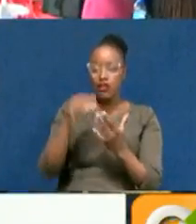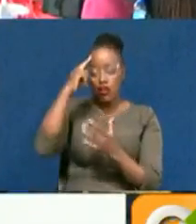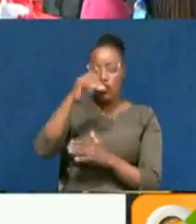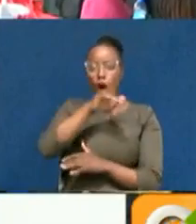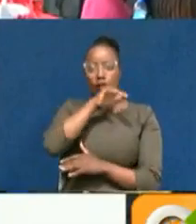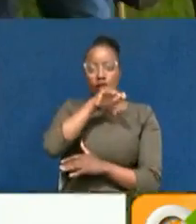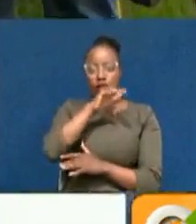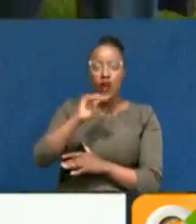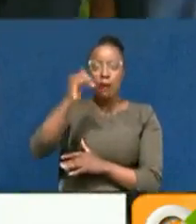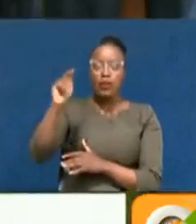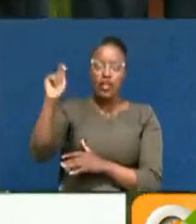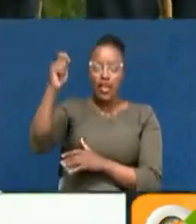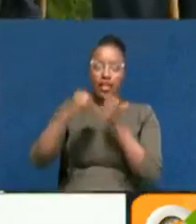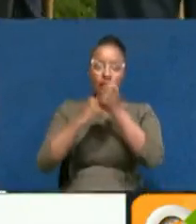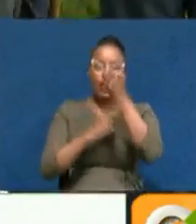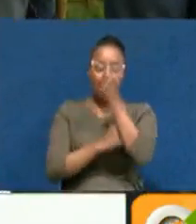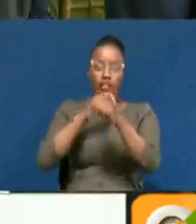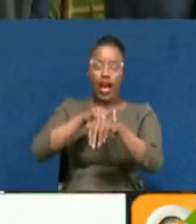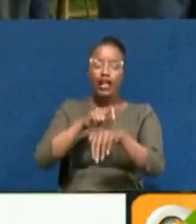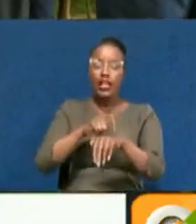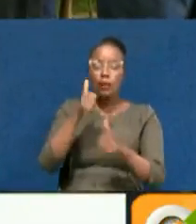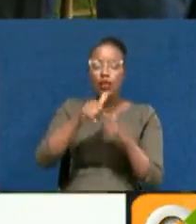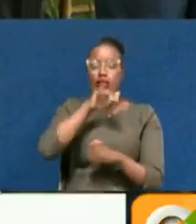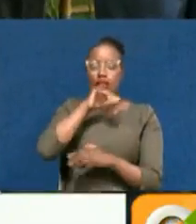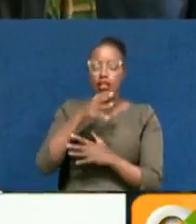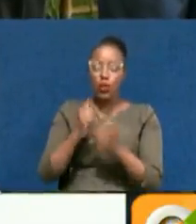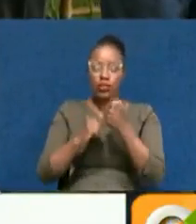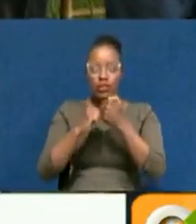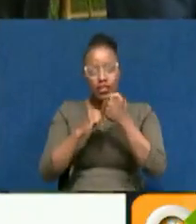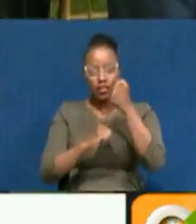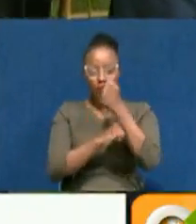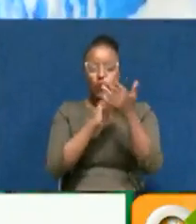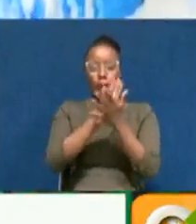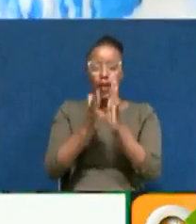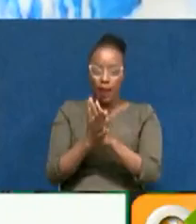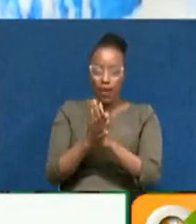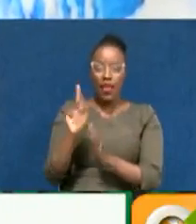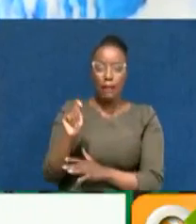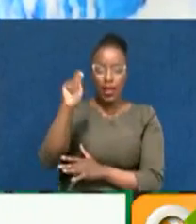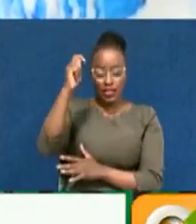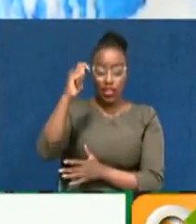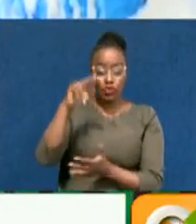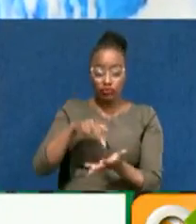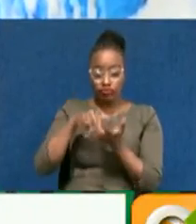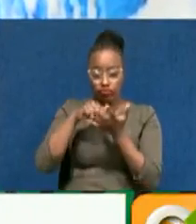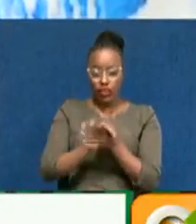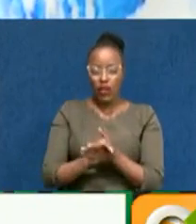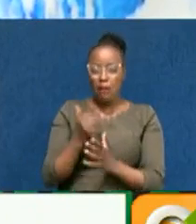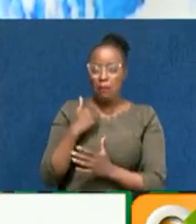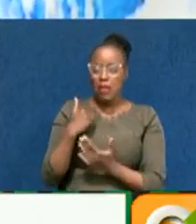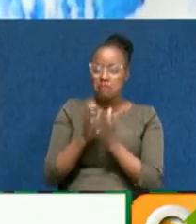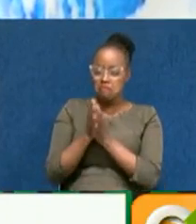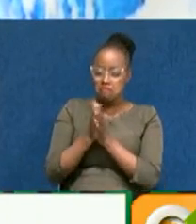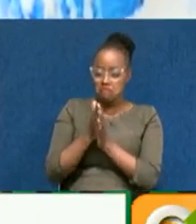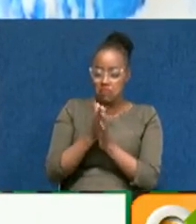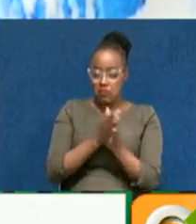Odinga by Mount Kenya Foundation, during which Odinga was endorsed for the presidential bid. I look forward to seeing